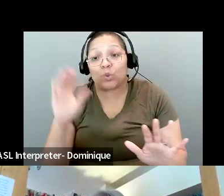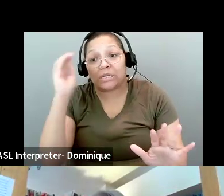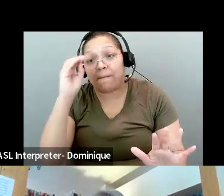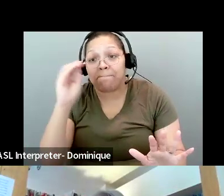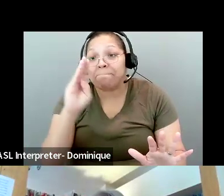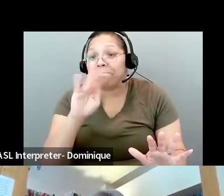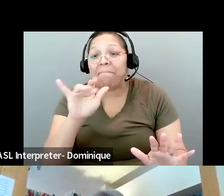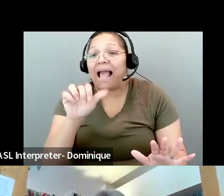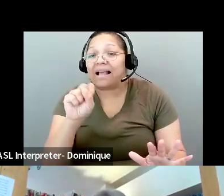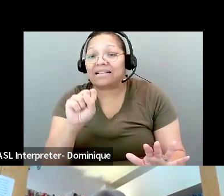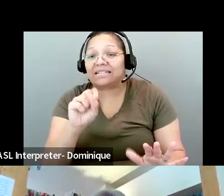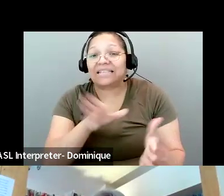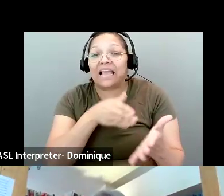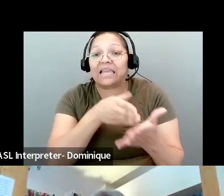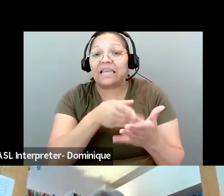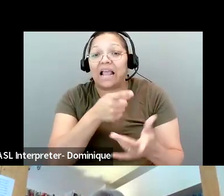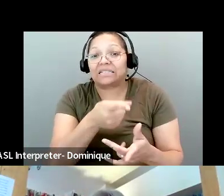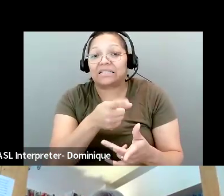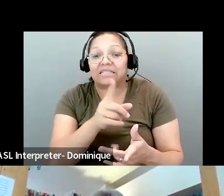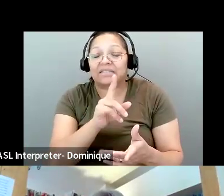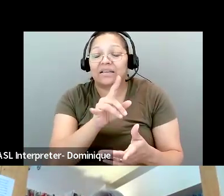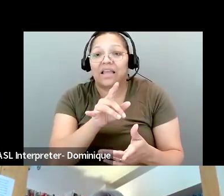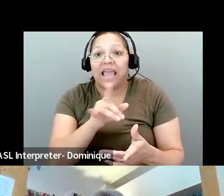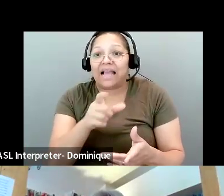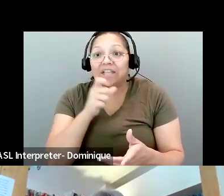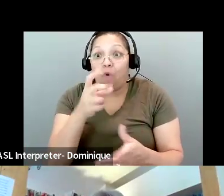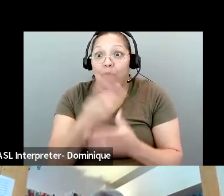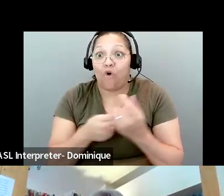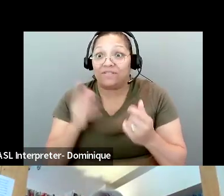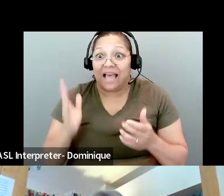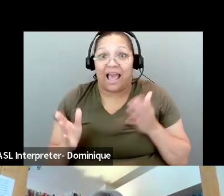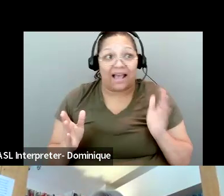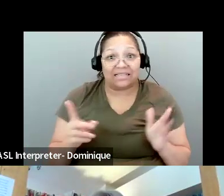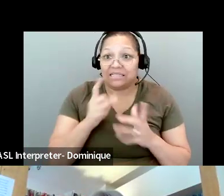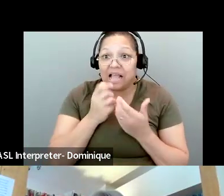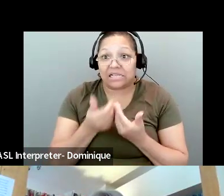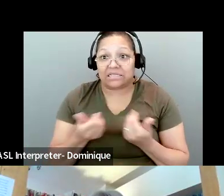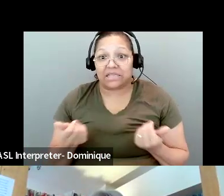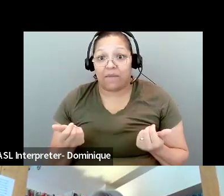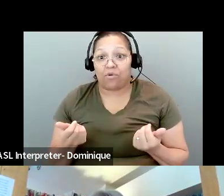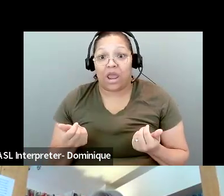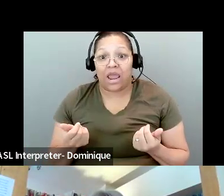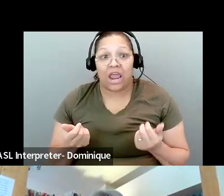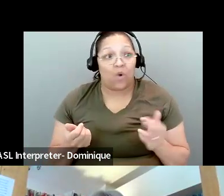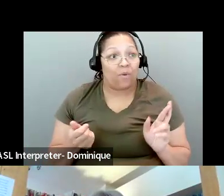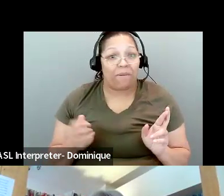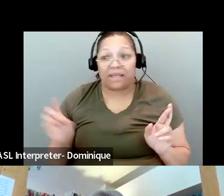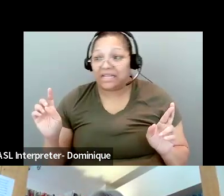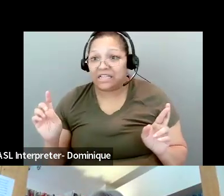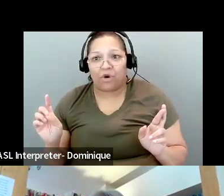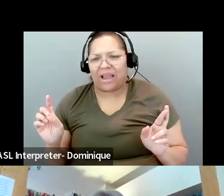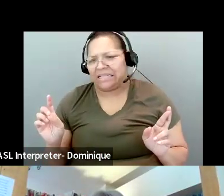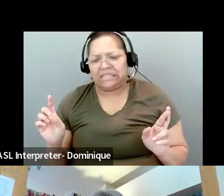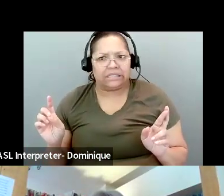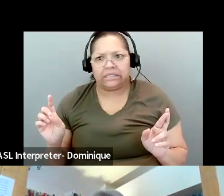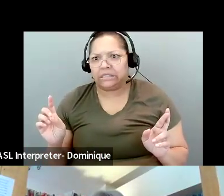in the state, on both sides of the aisle. It's not sort of separated between Republicans and Democrats. So